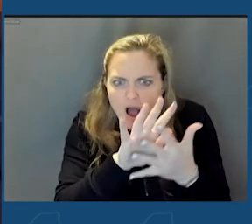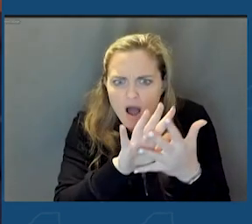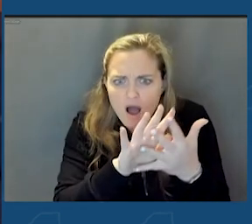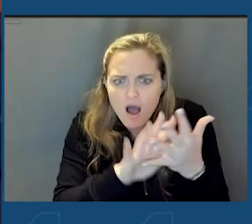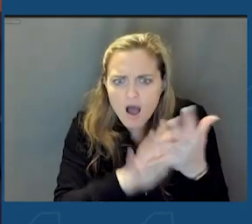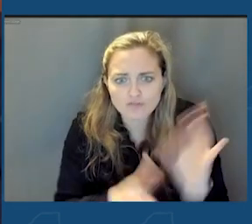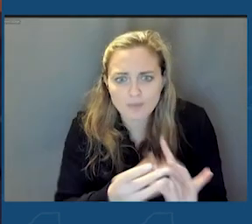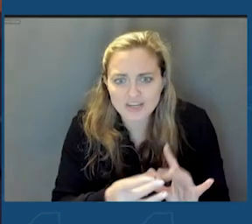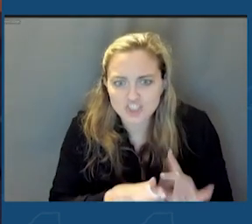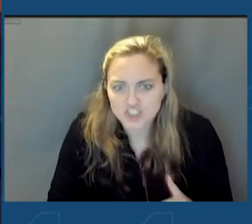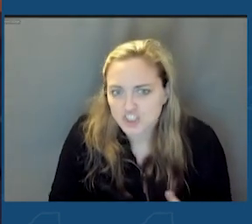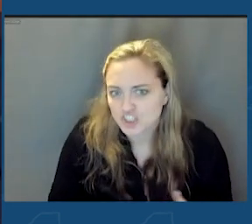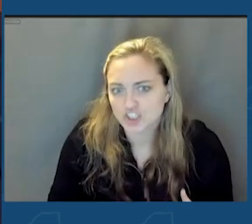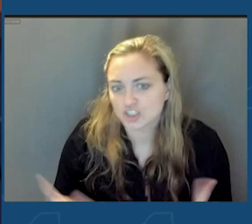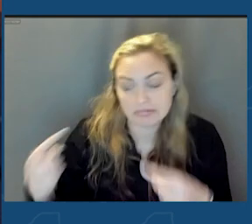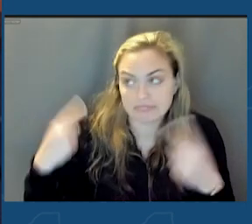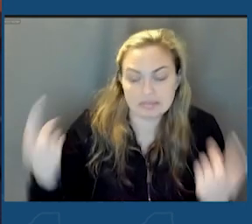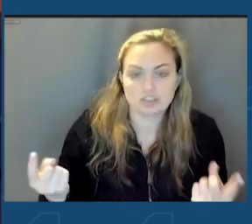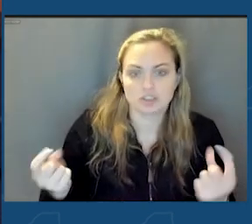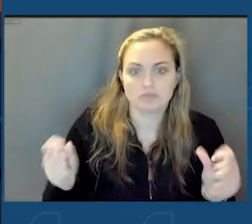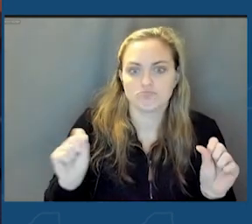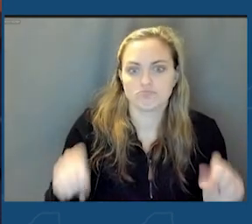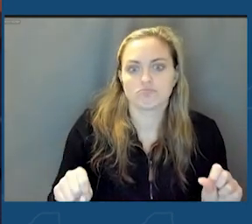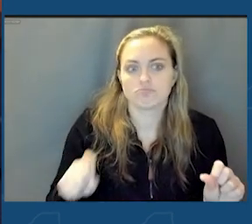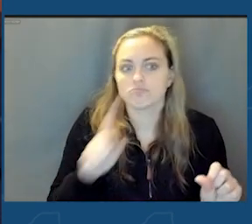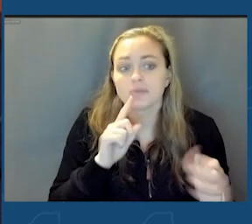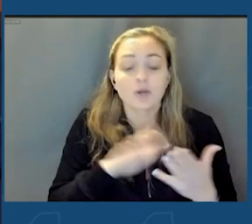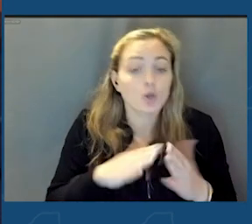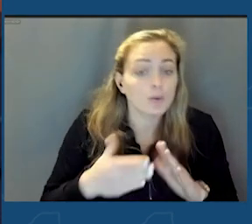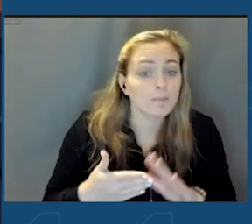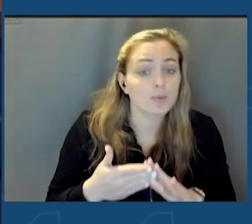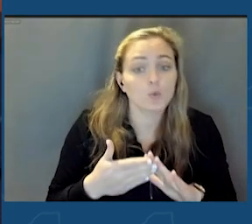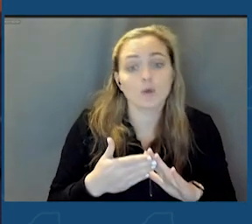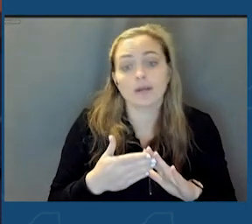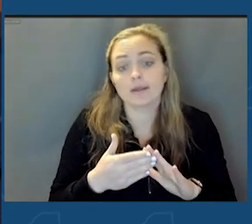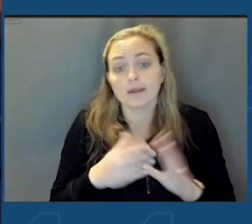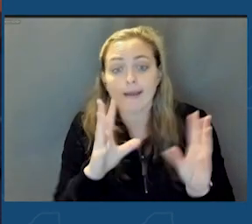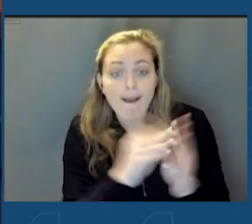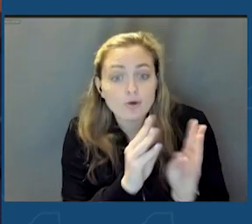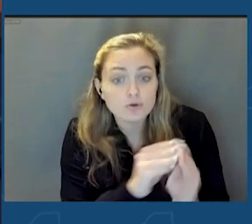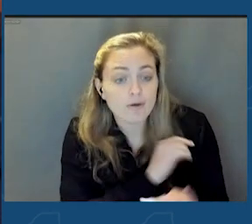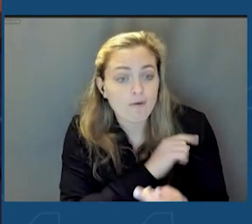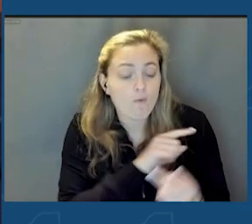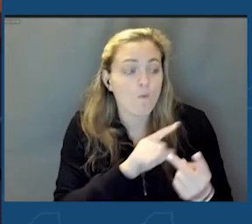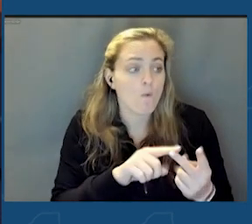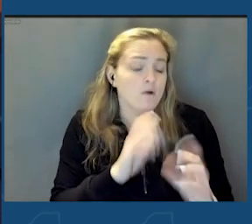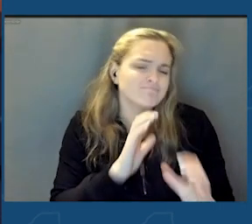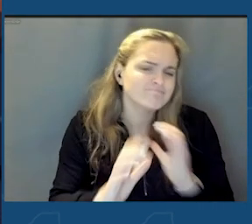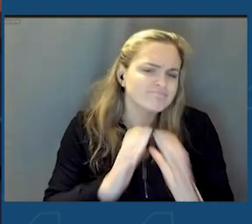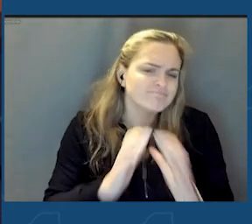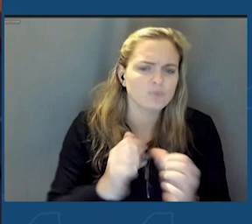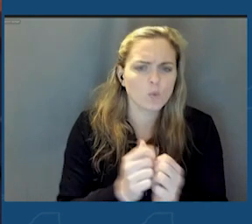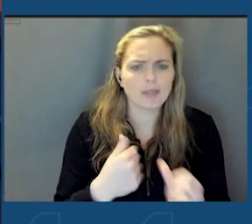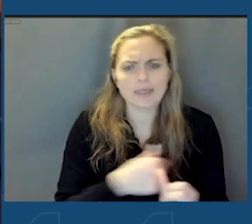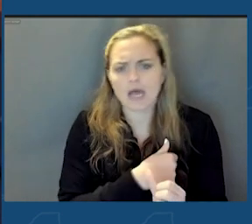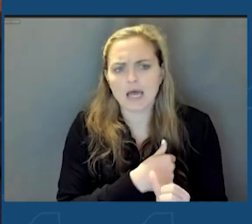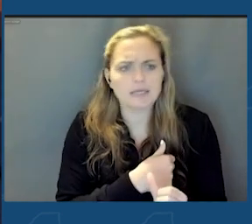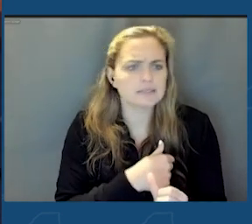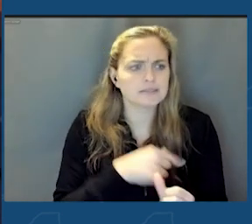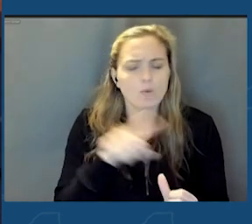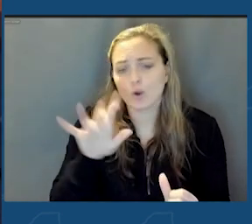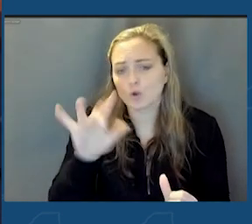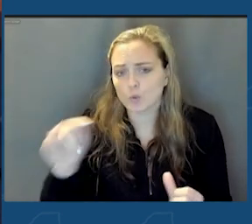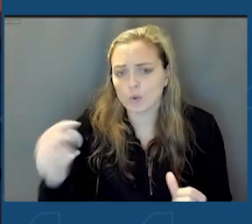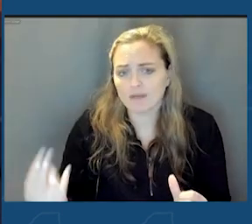about at some point, whether it was a community exercise or it was conversations with us at 125th